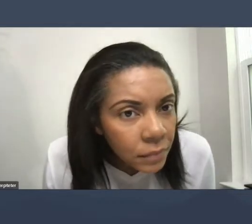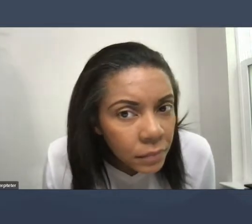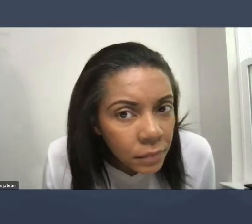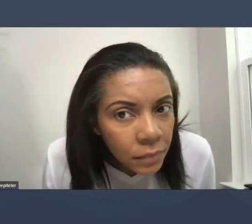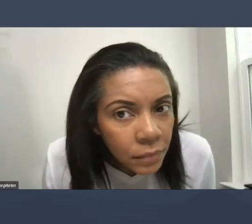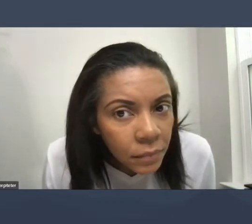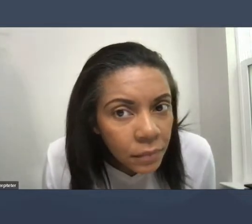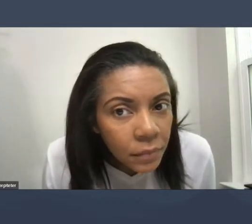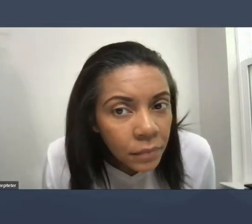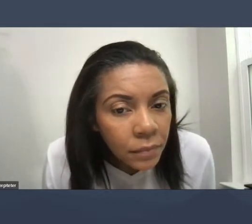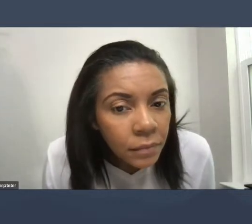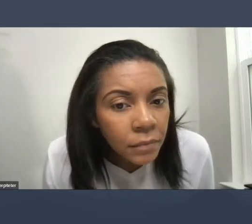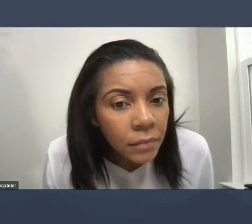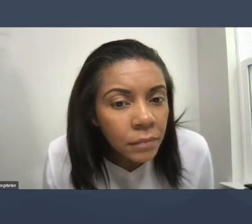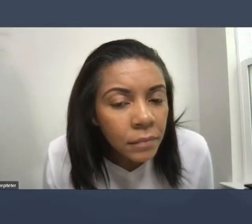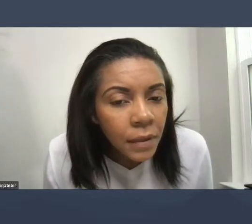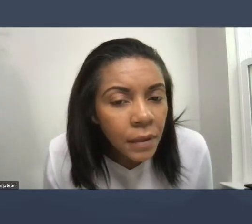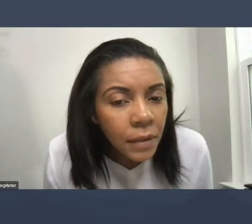Humvee Park current.